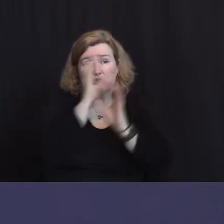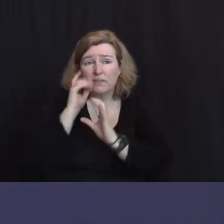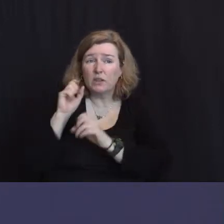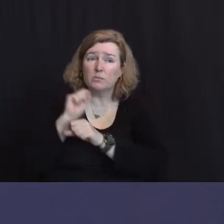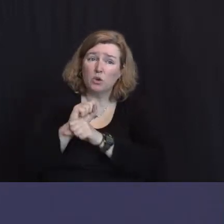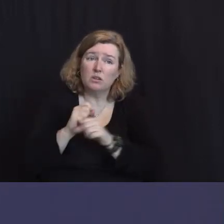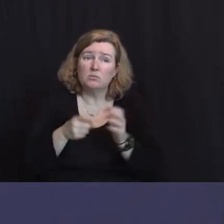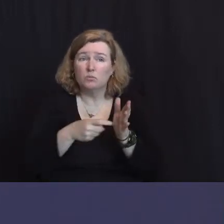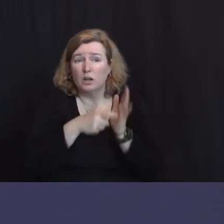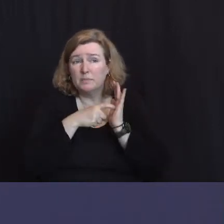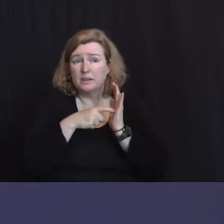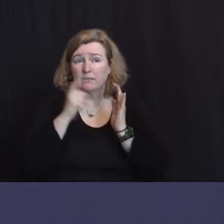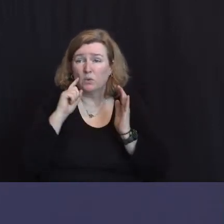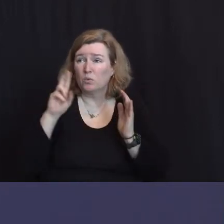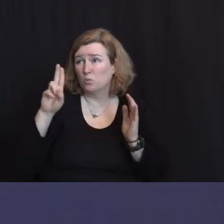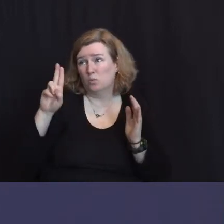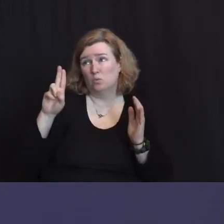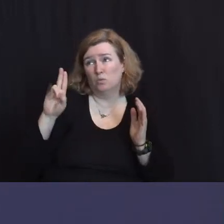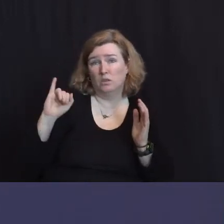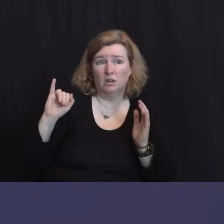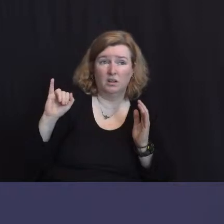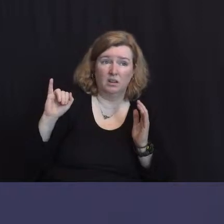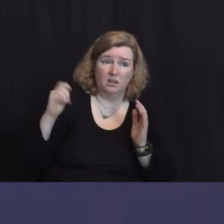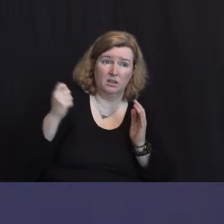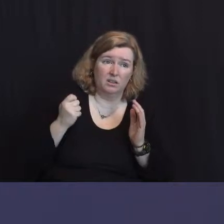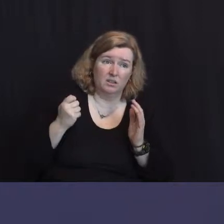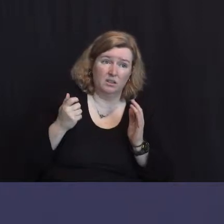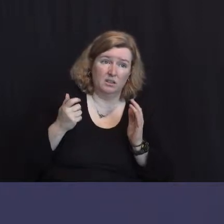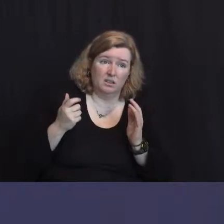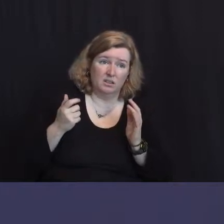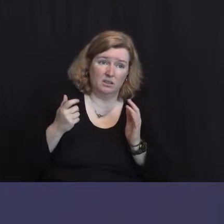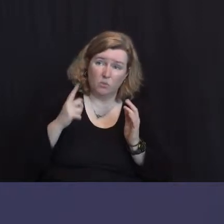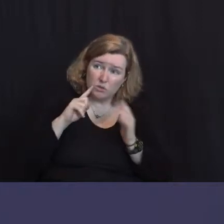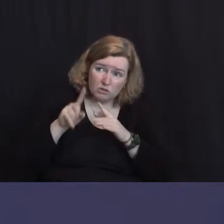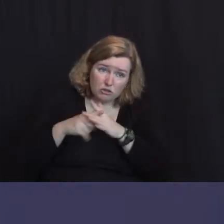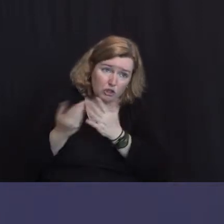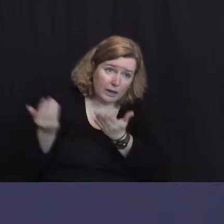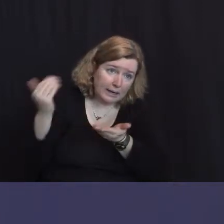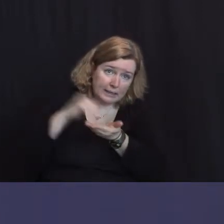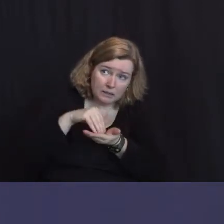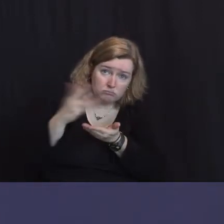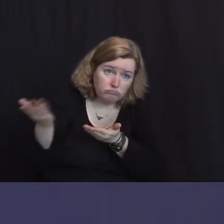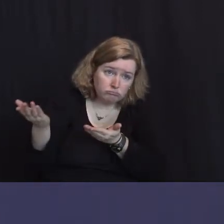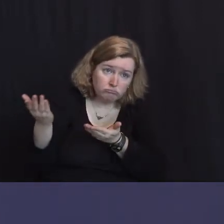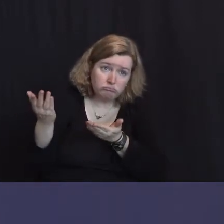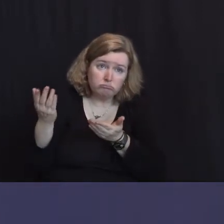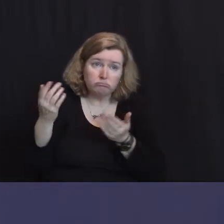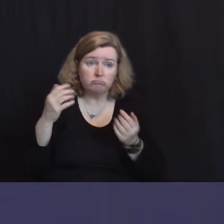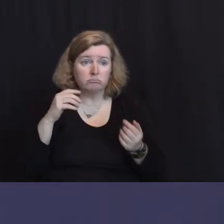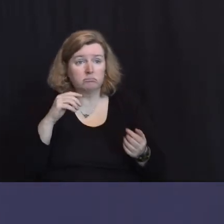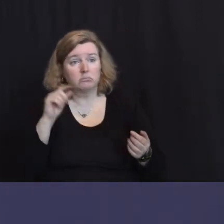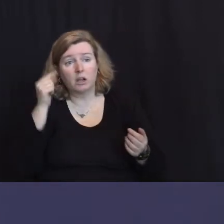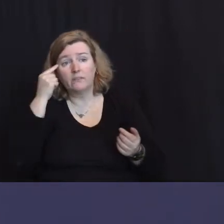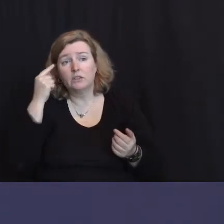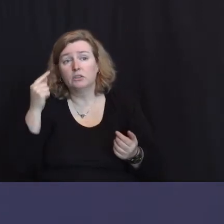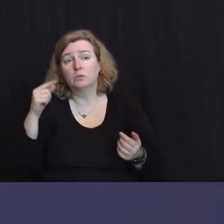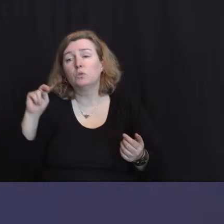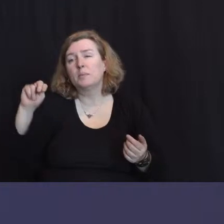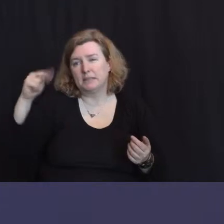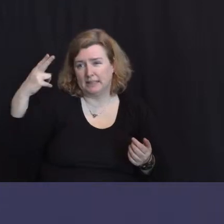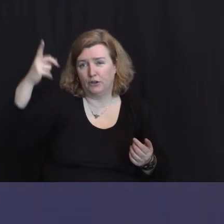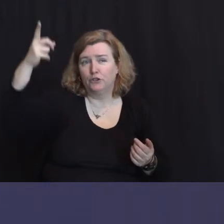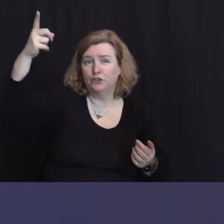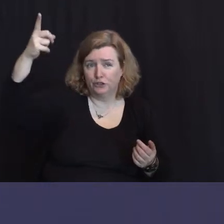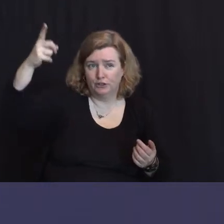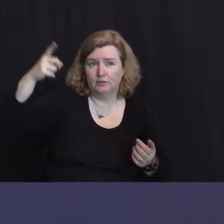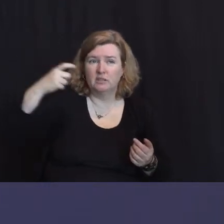in order to collect UI? The governor of New Hampshire, as you might be aware, just reinstated this requirement because they're having the same worker